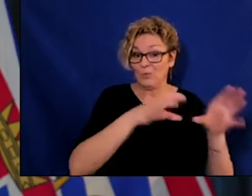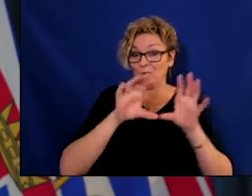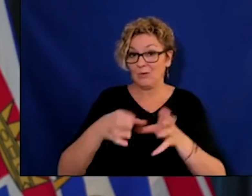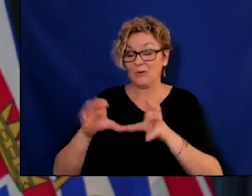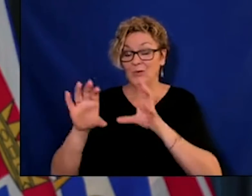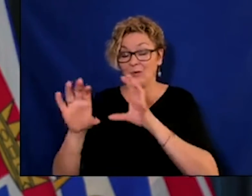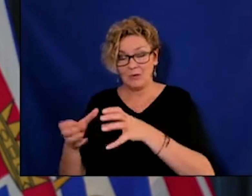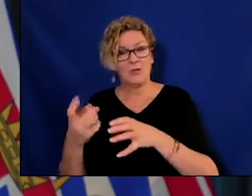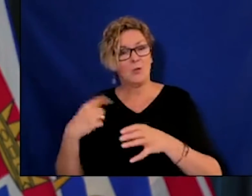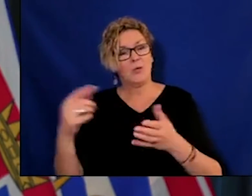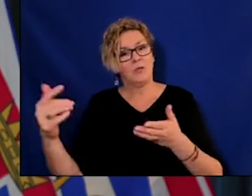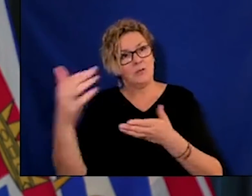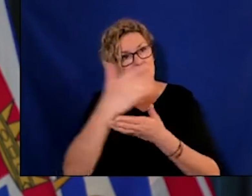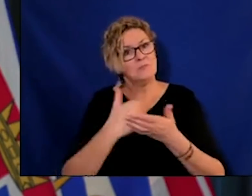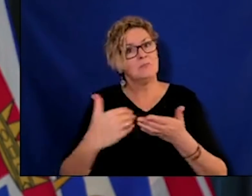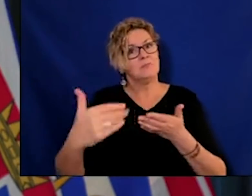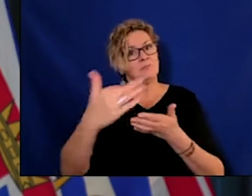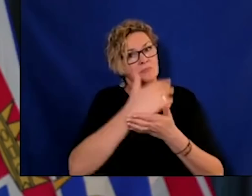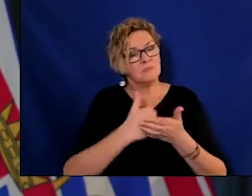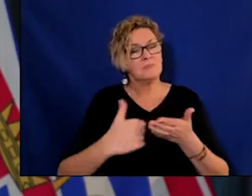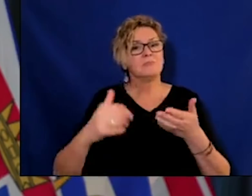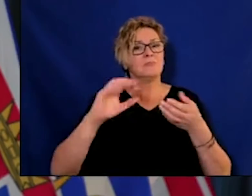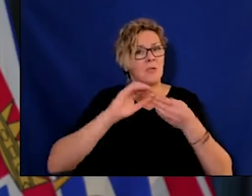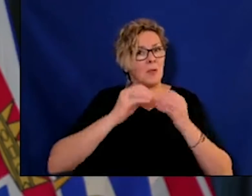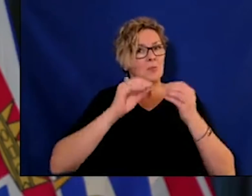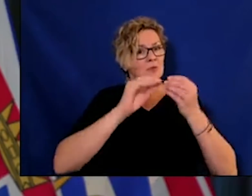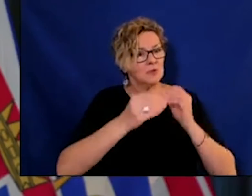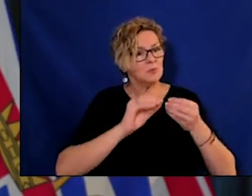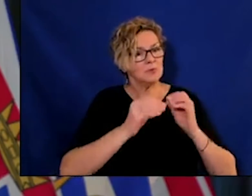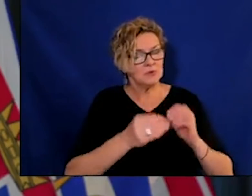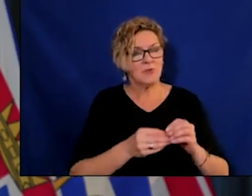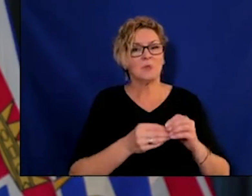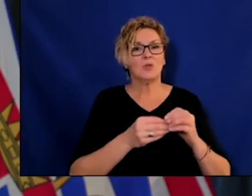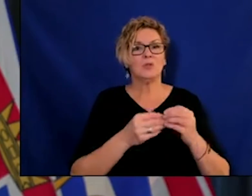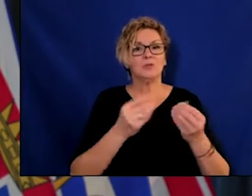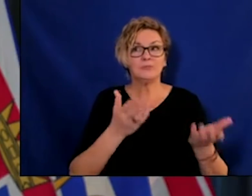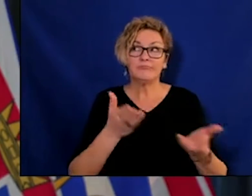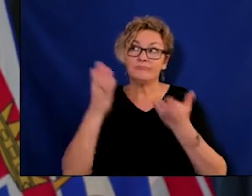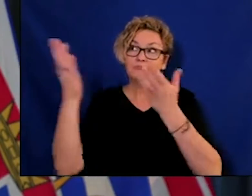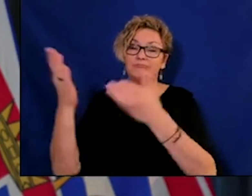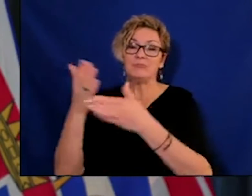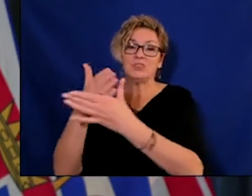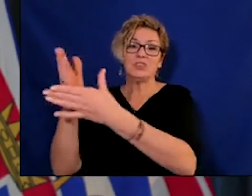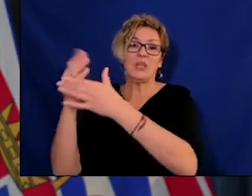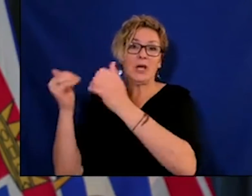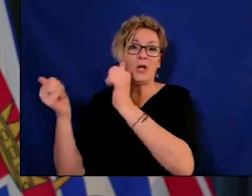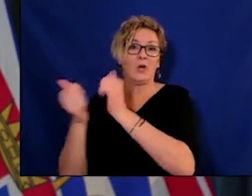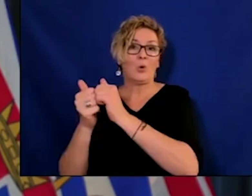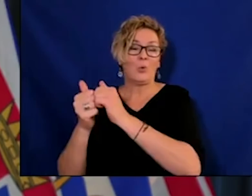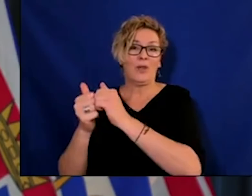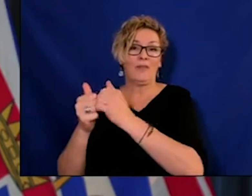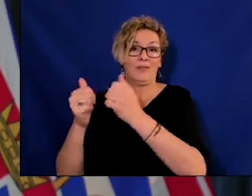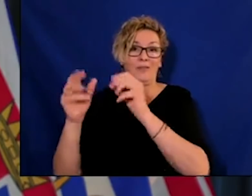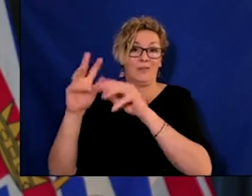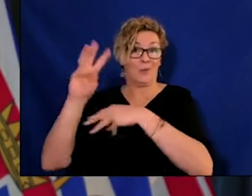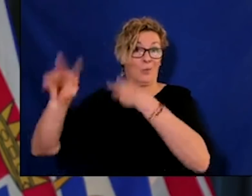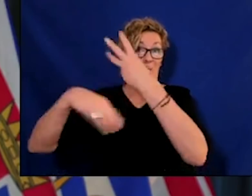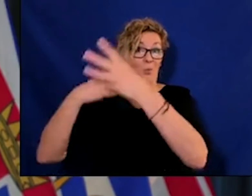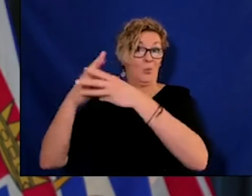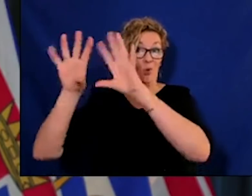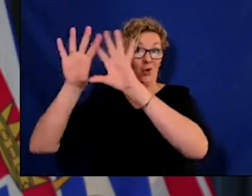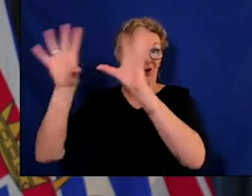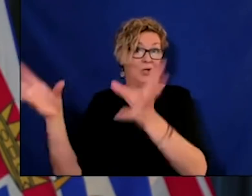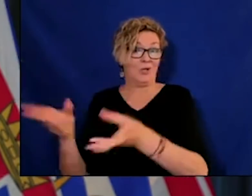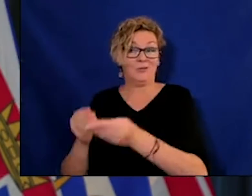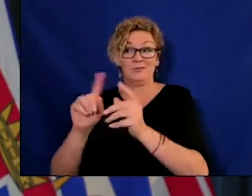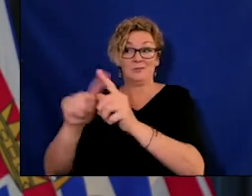to the World Health Organization. There is a global influenza surveillance network that our BC CDC Public Health Lab is part of as